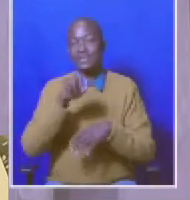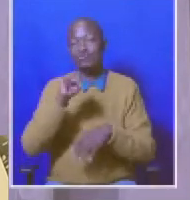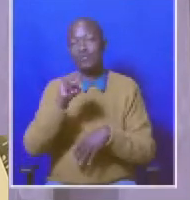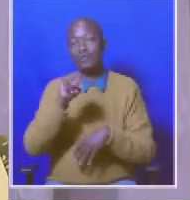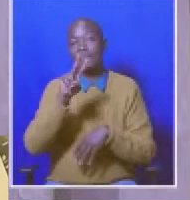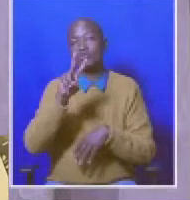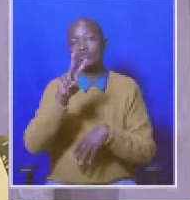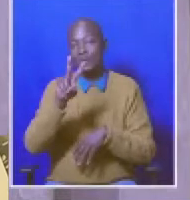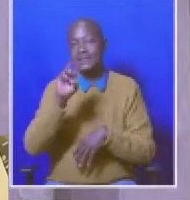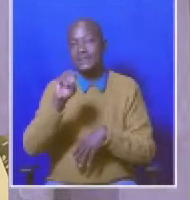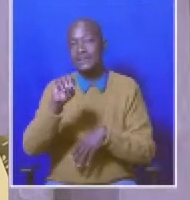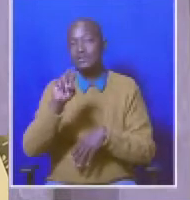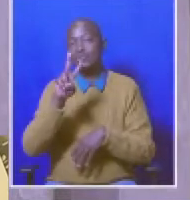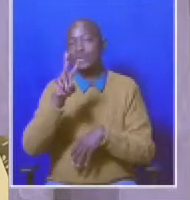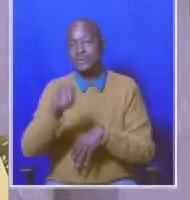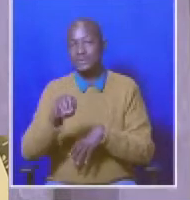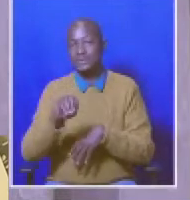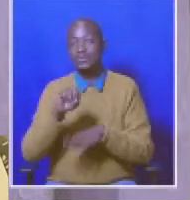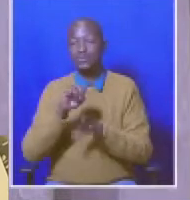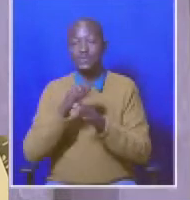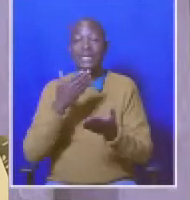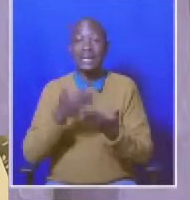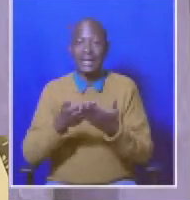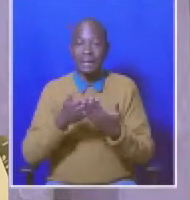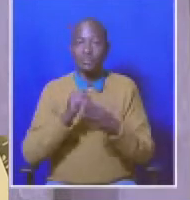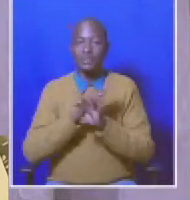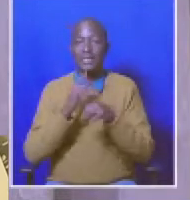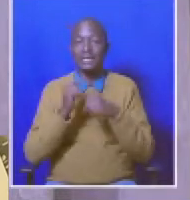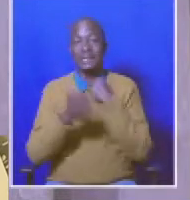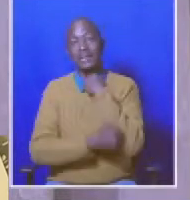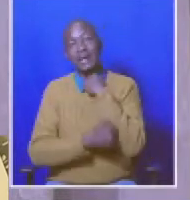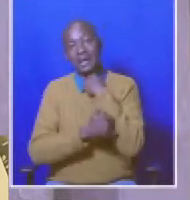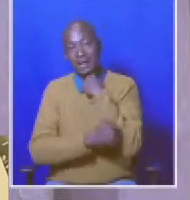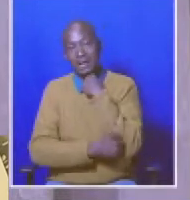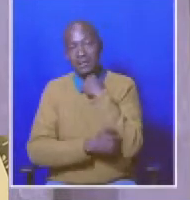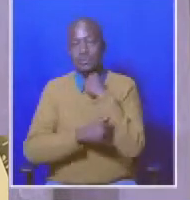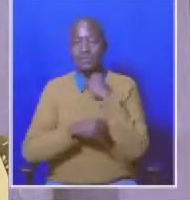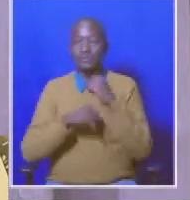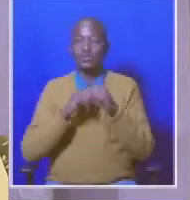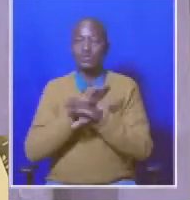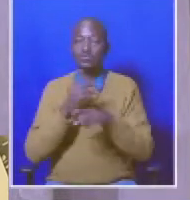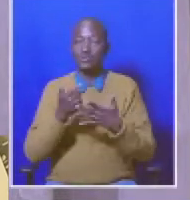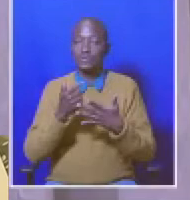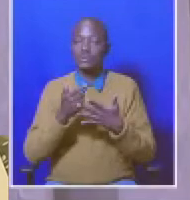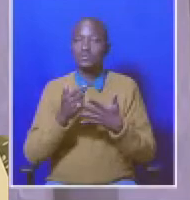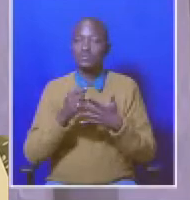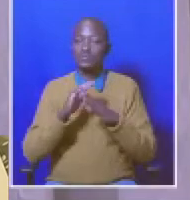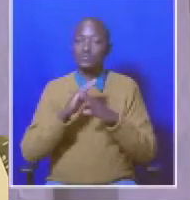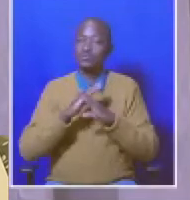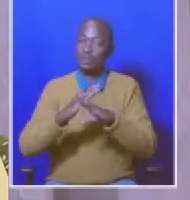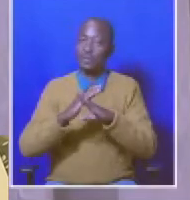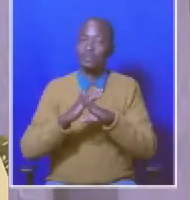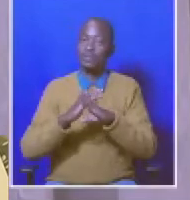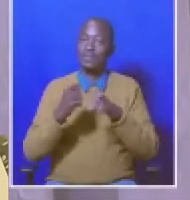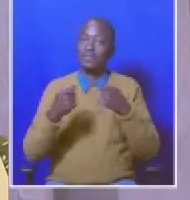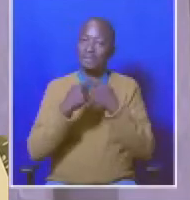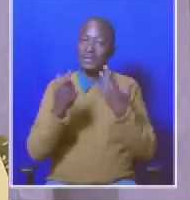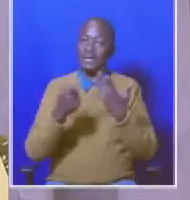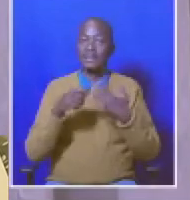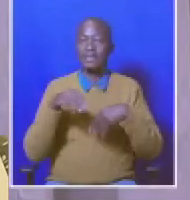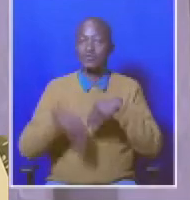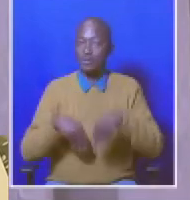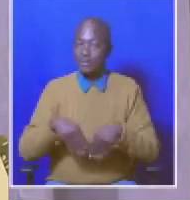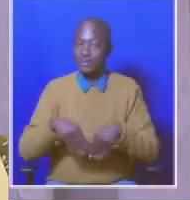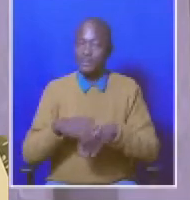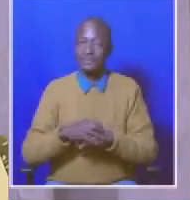which enables the country to step up the fight against fraud and corruption. As part